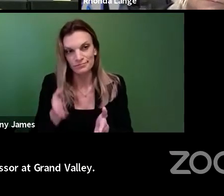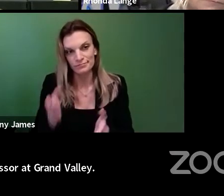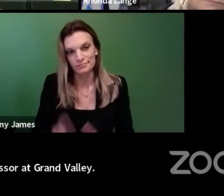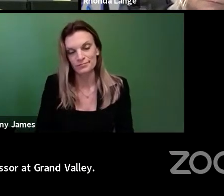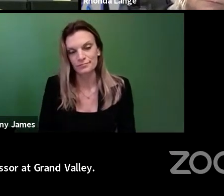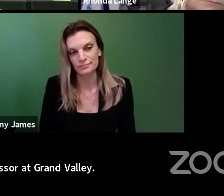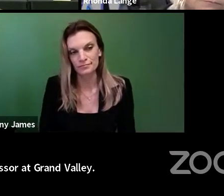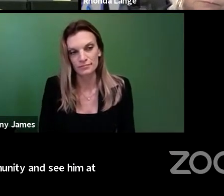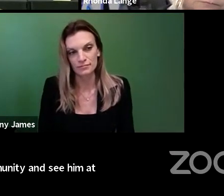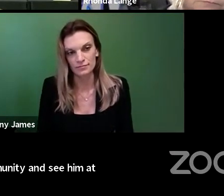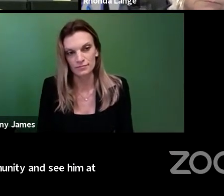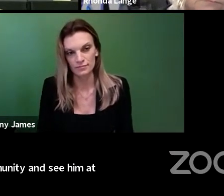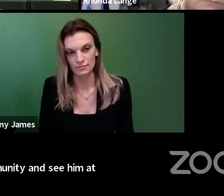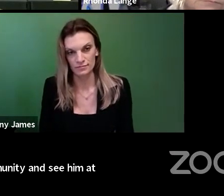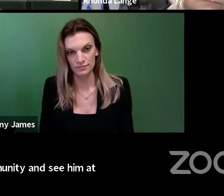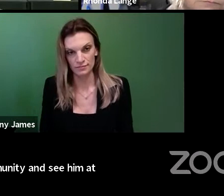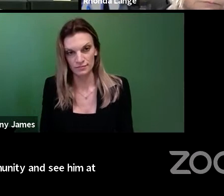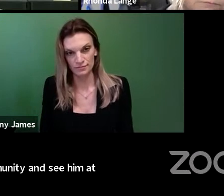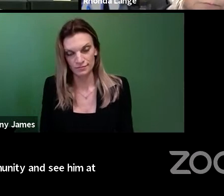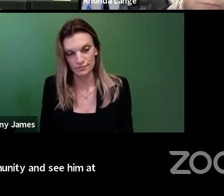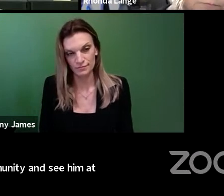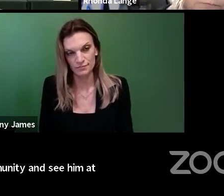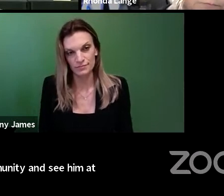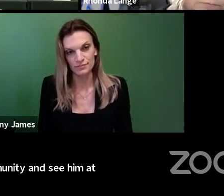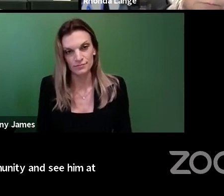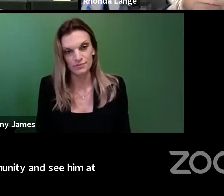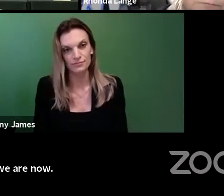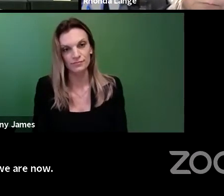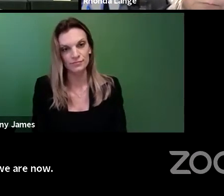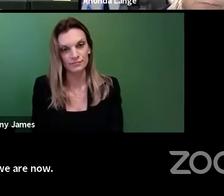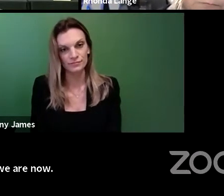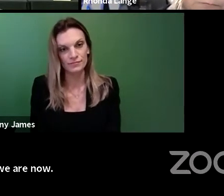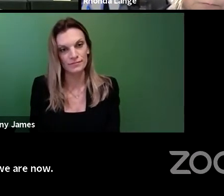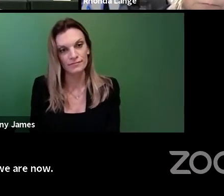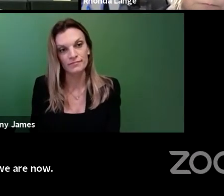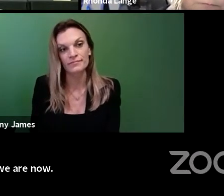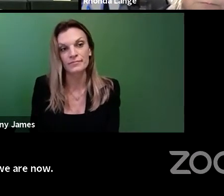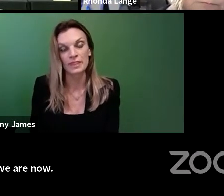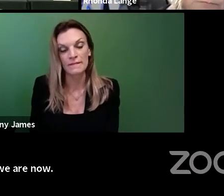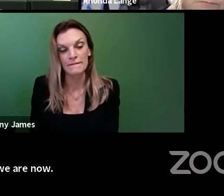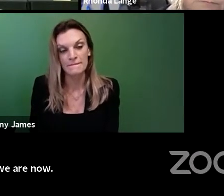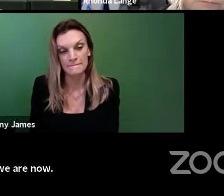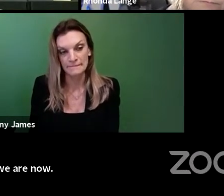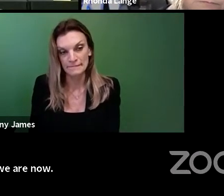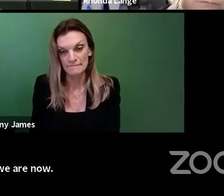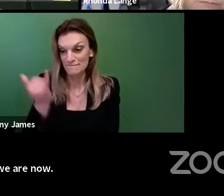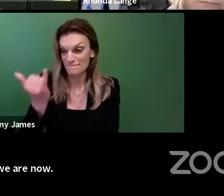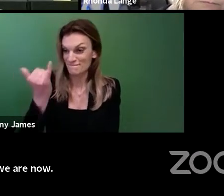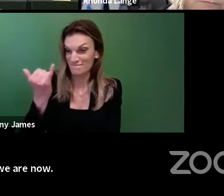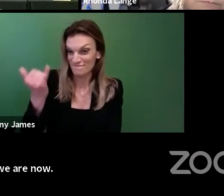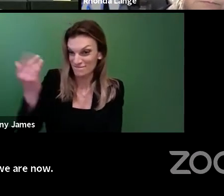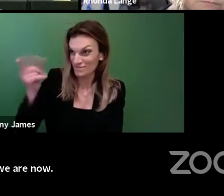Skip to where we are now. The guy we have now, you never see. He's not from the Tri-Cities.